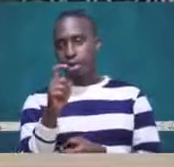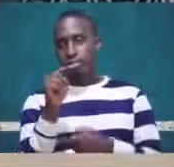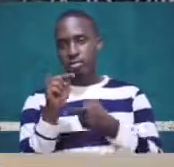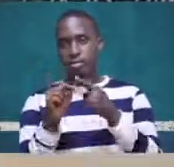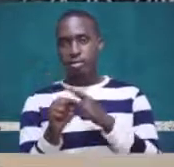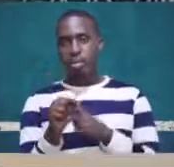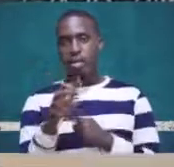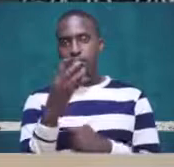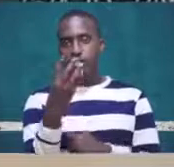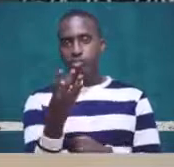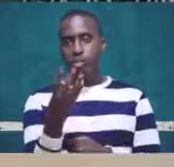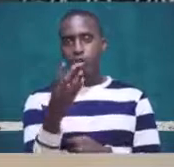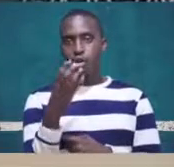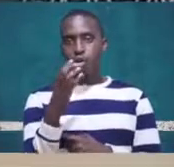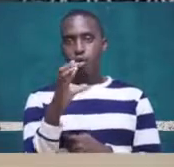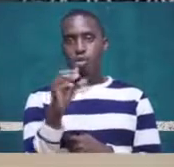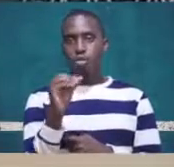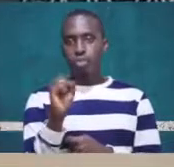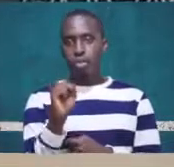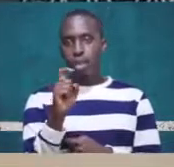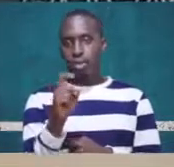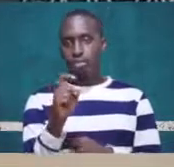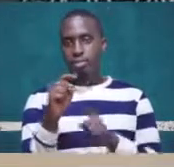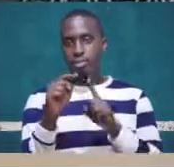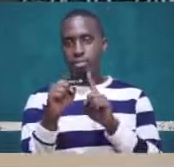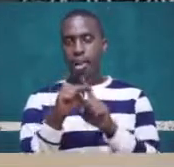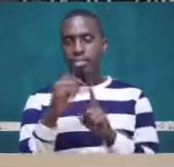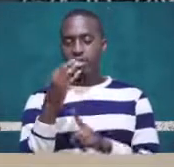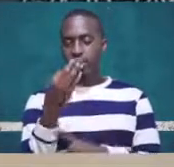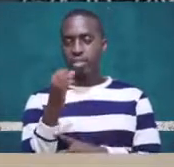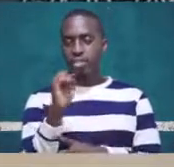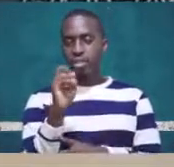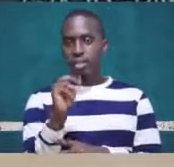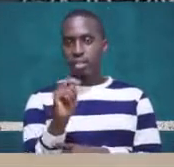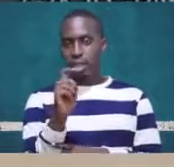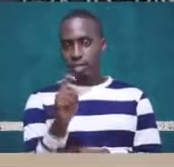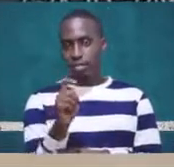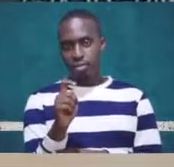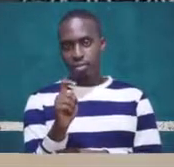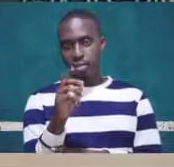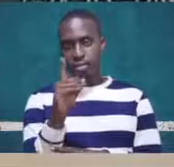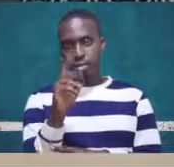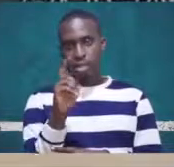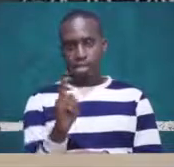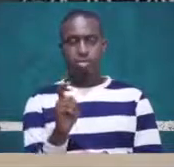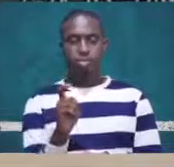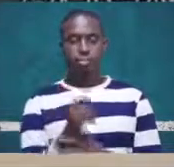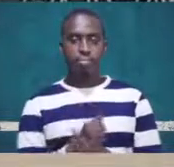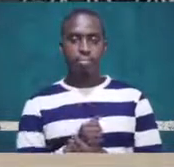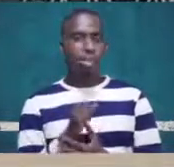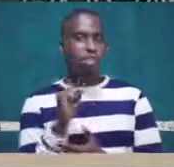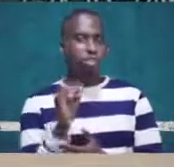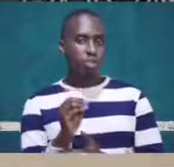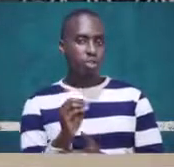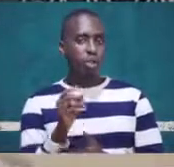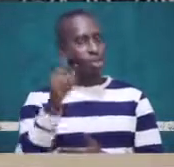by 4 cos x plus 3 sine x dx. So